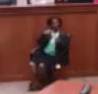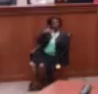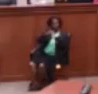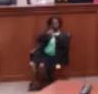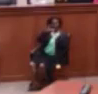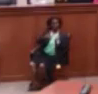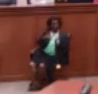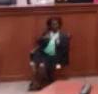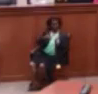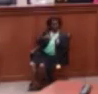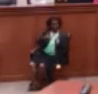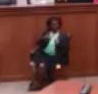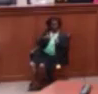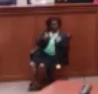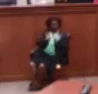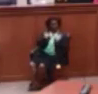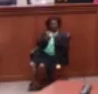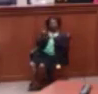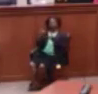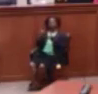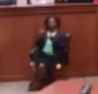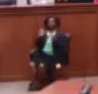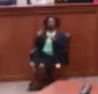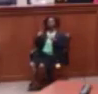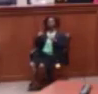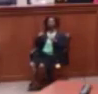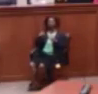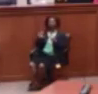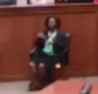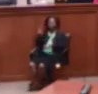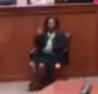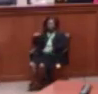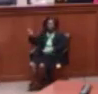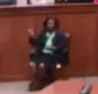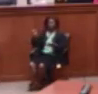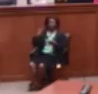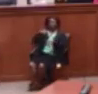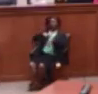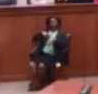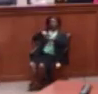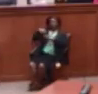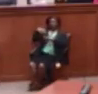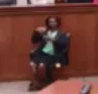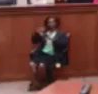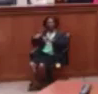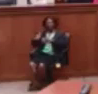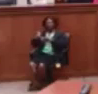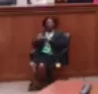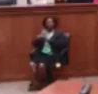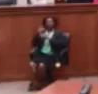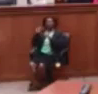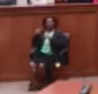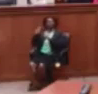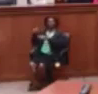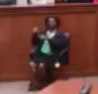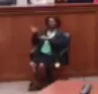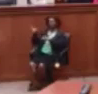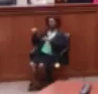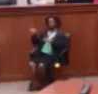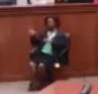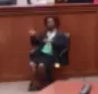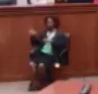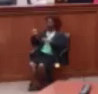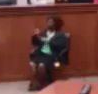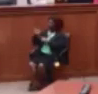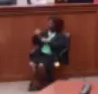have used something different. Perhaps they could have spent that time in the class working towards the full certificate in lieu of trying to get a